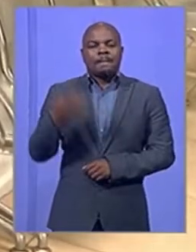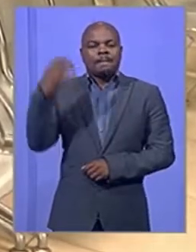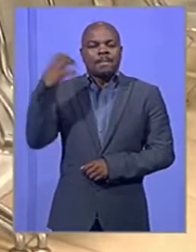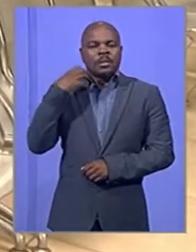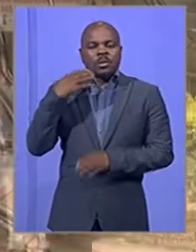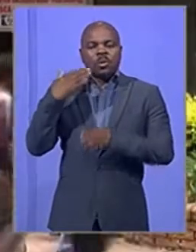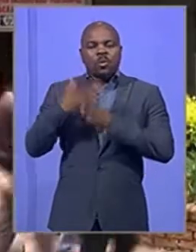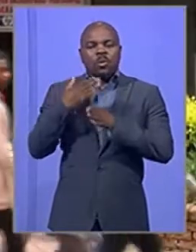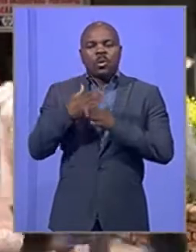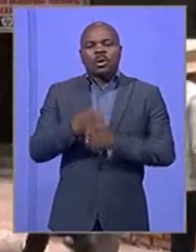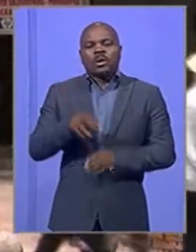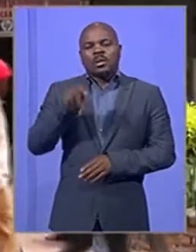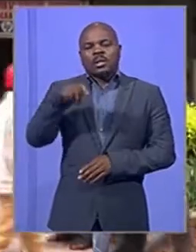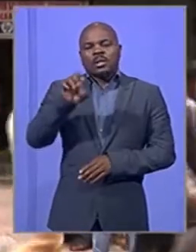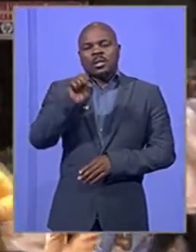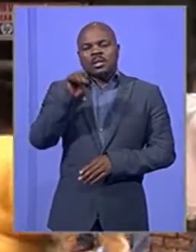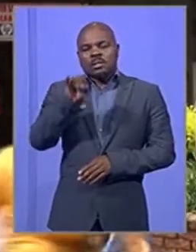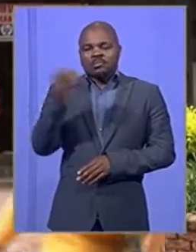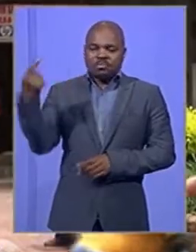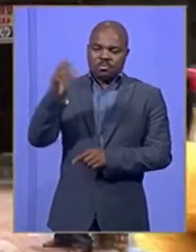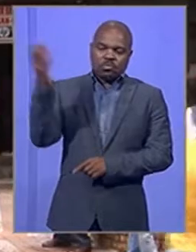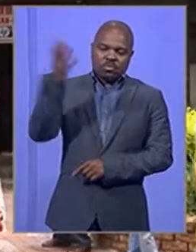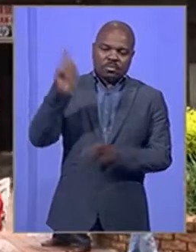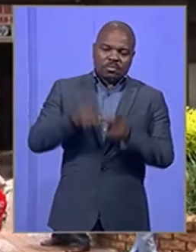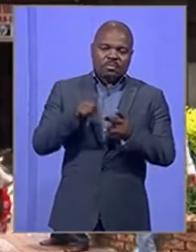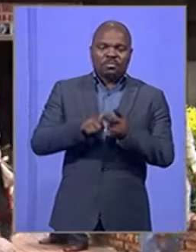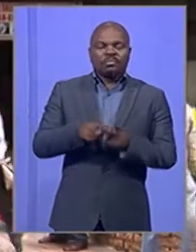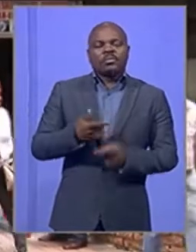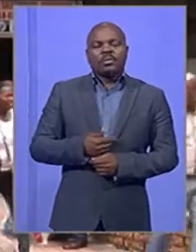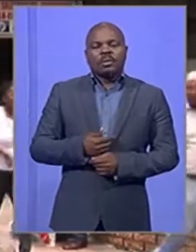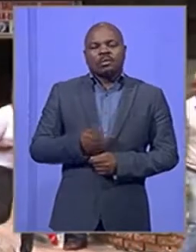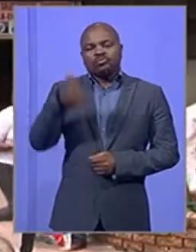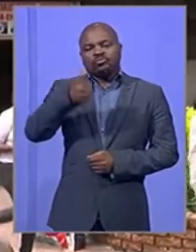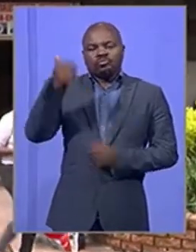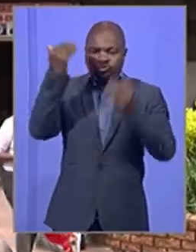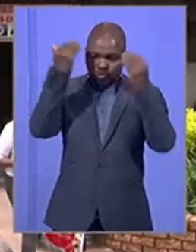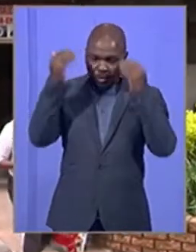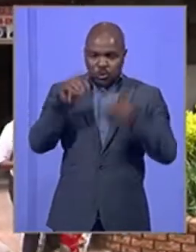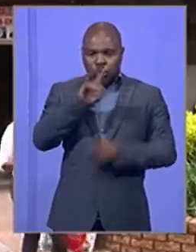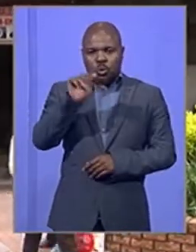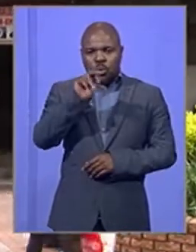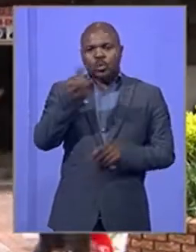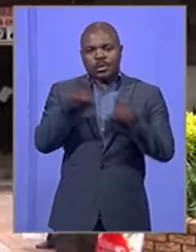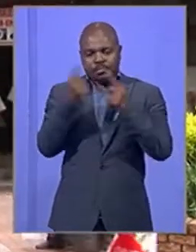la mesebetsi Thula Senqesi le moahlodi e moholo wa naha Raymond Zondo.